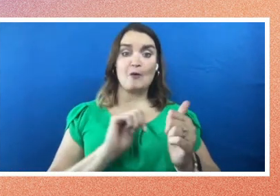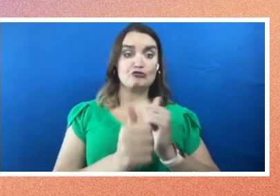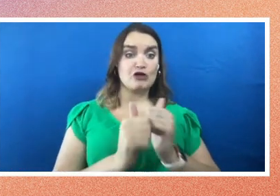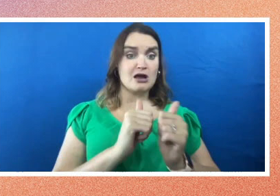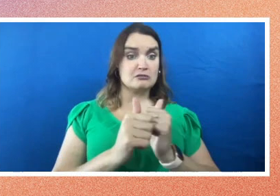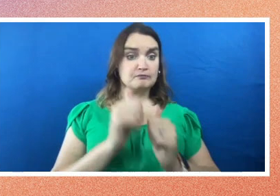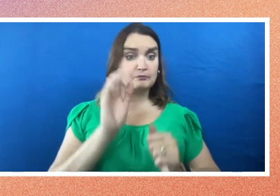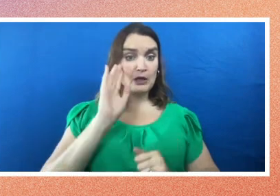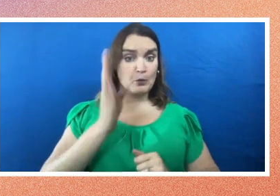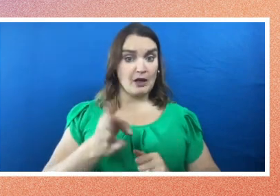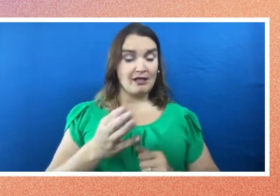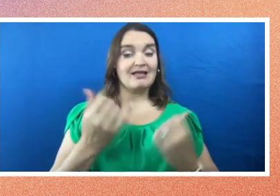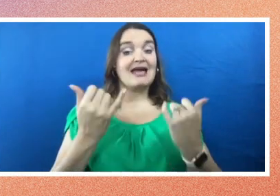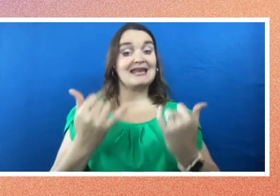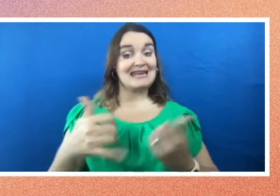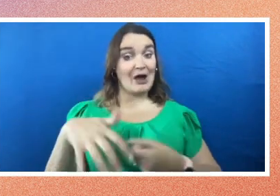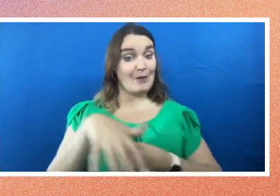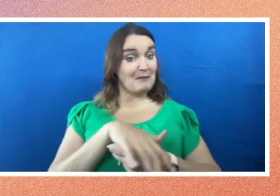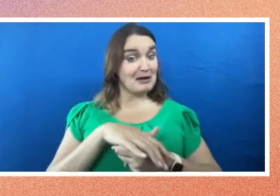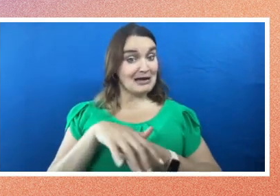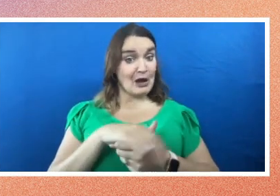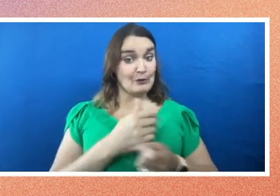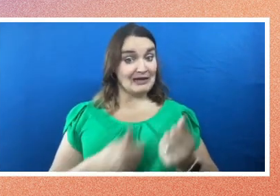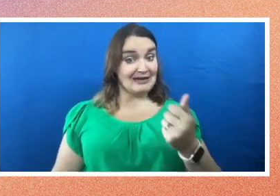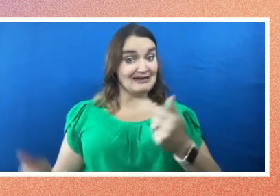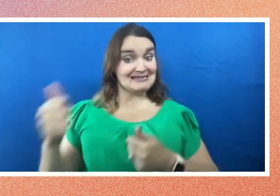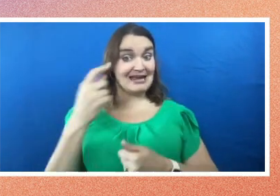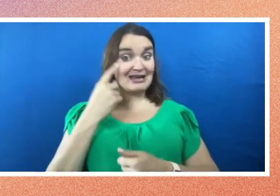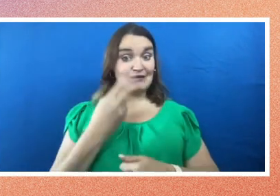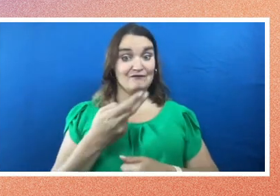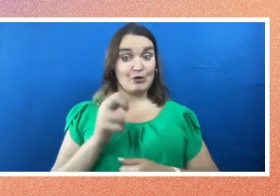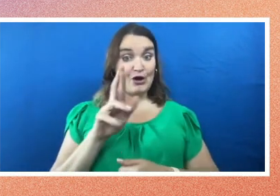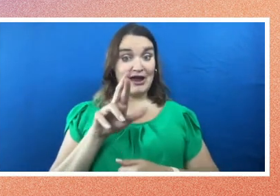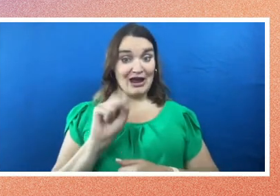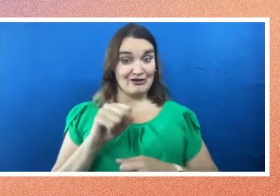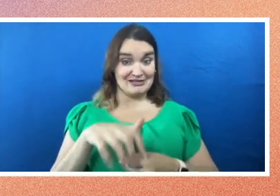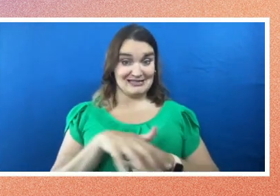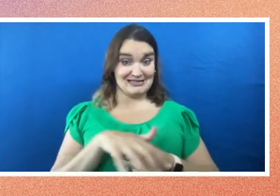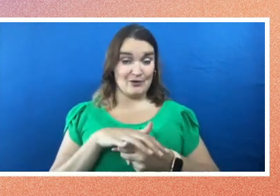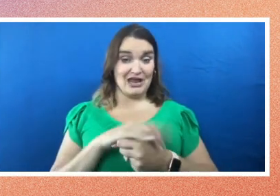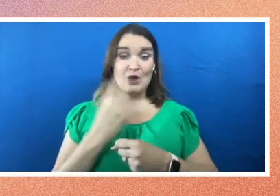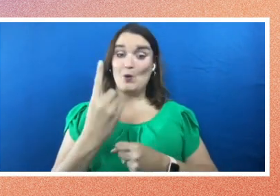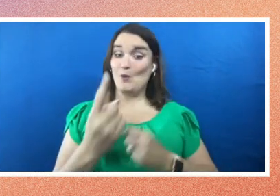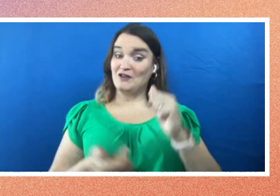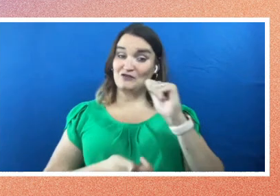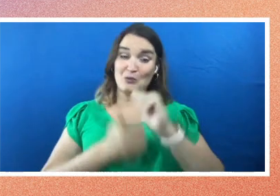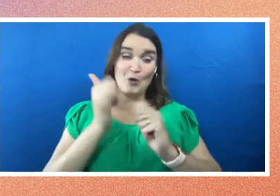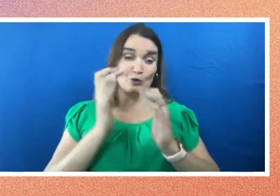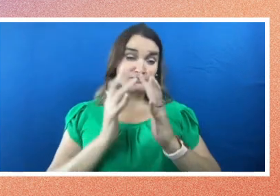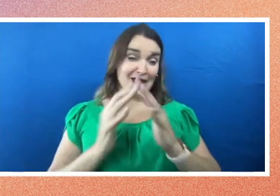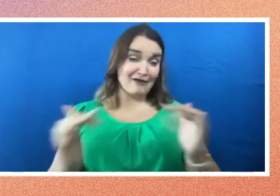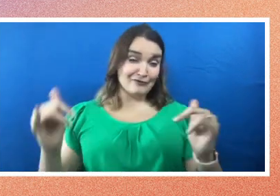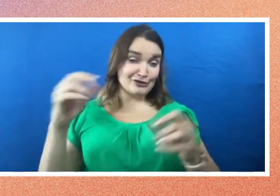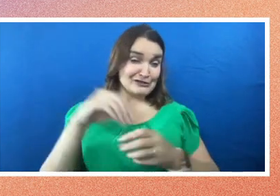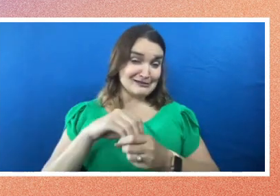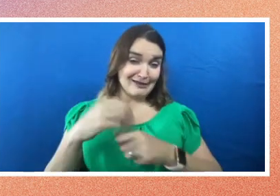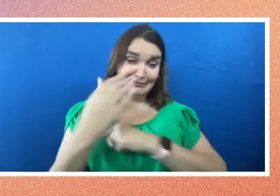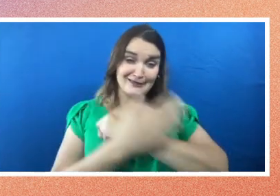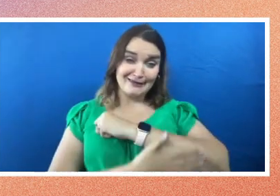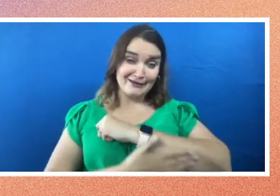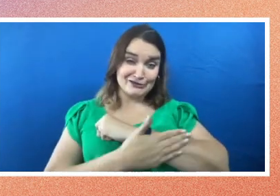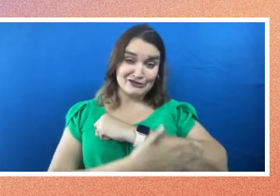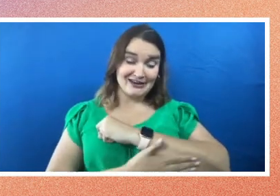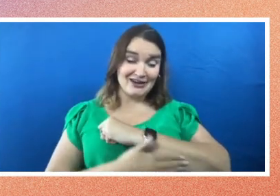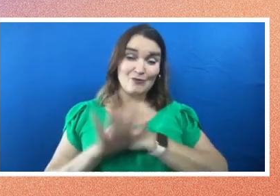county executive to Harris County, one of the most diverse in the nation, home to 5 million people